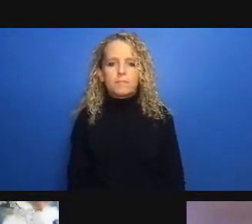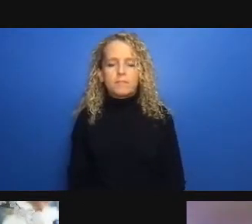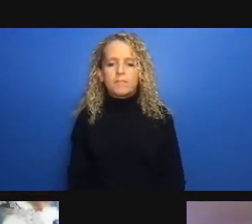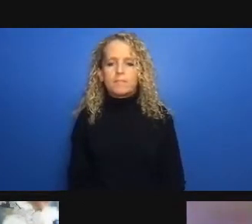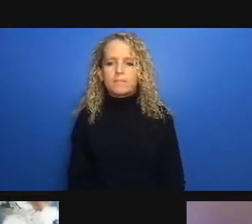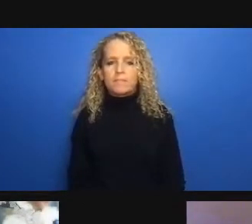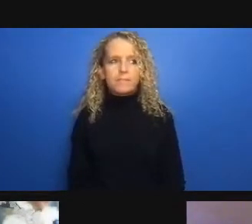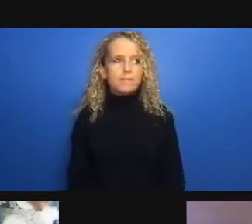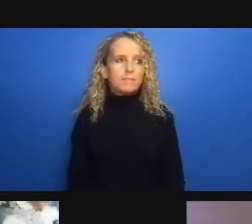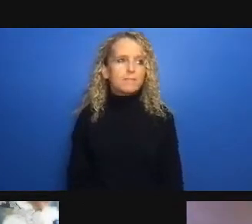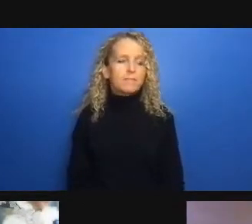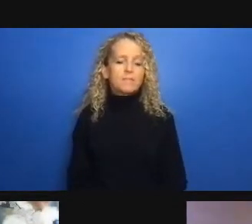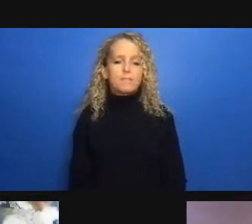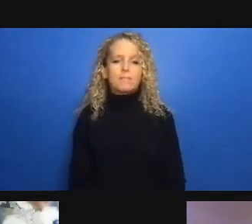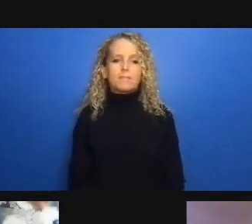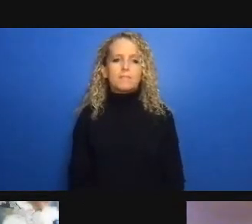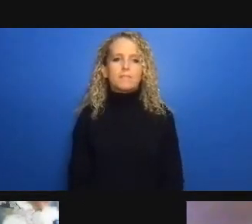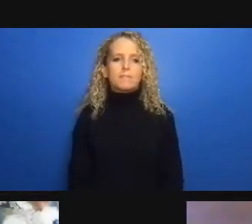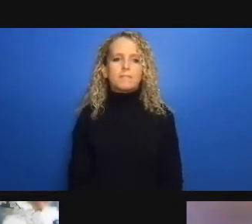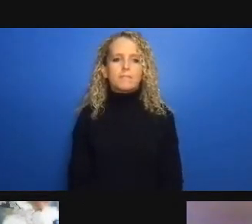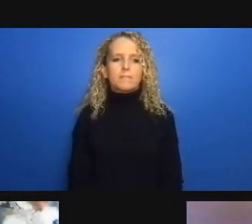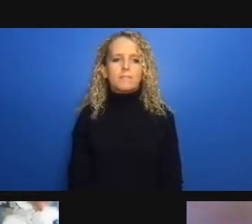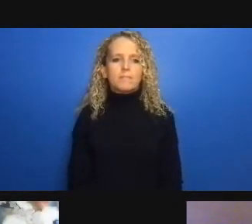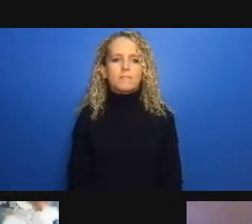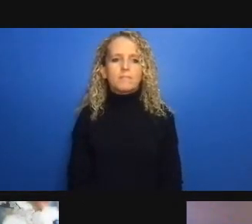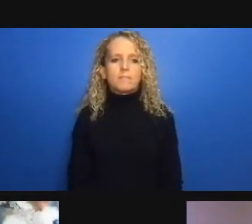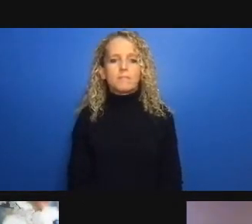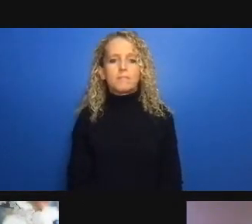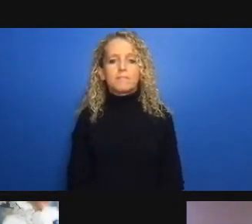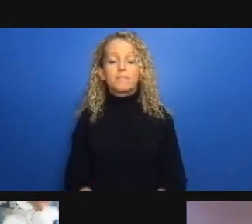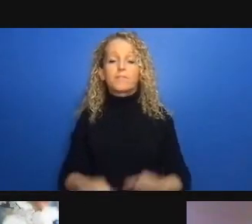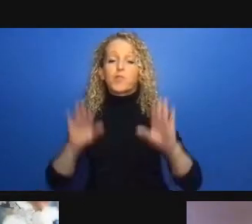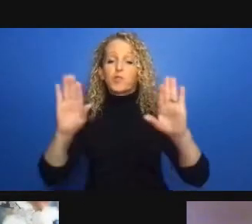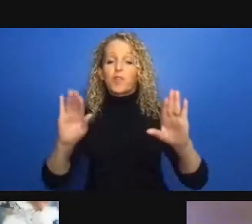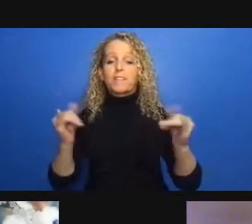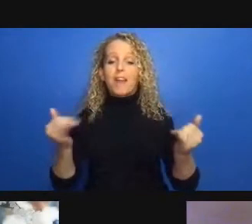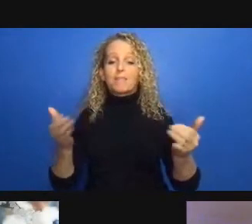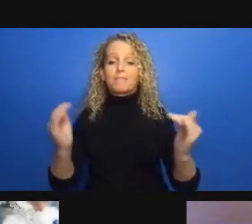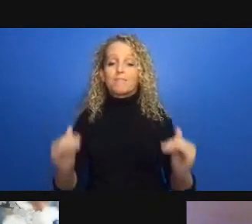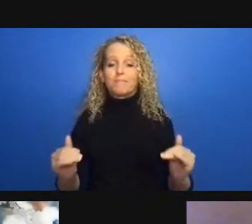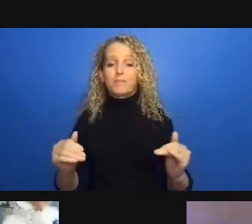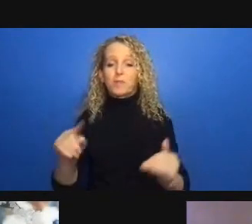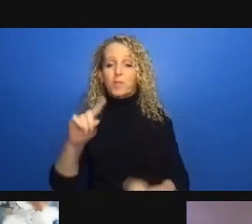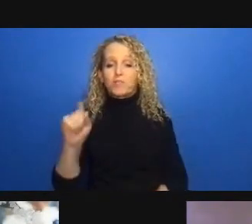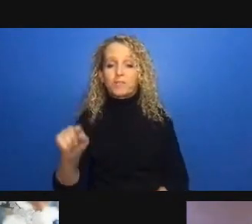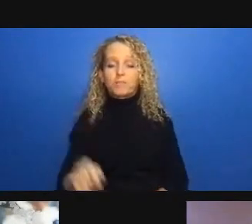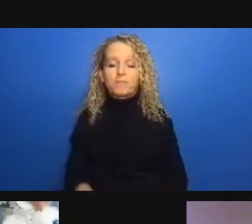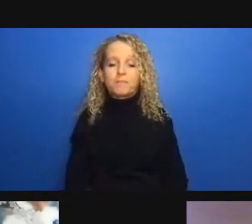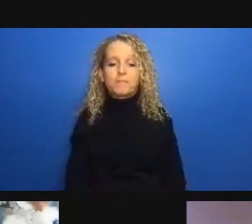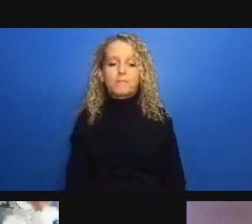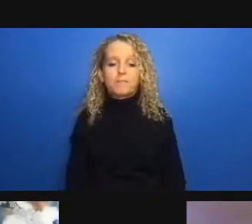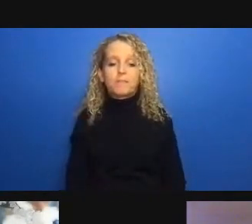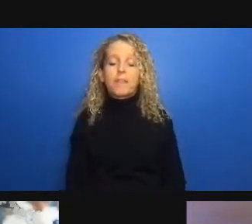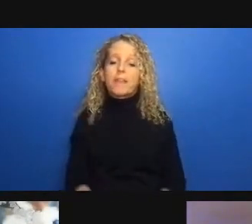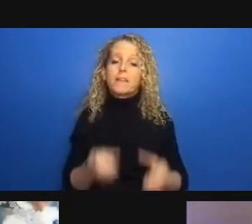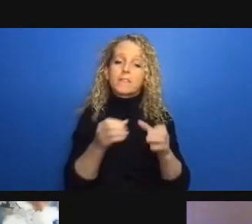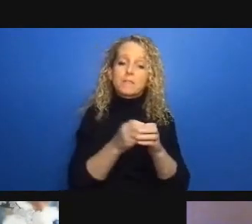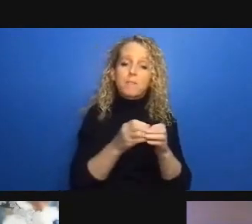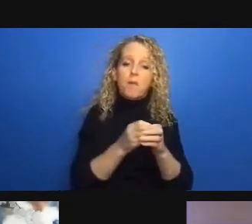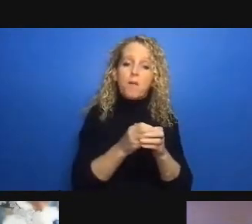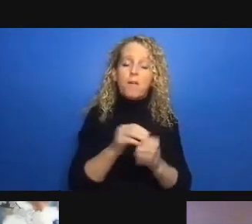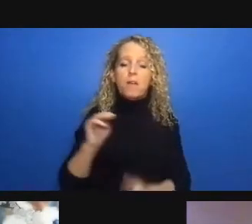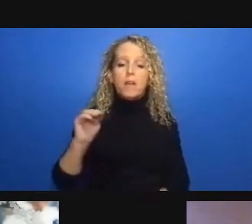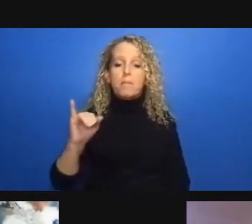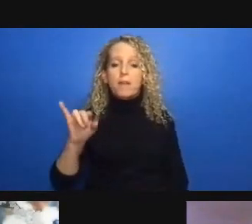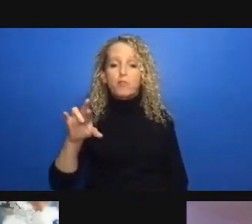Okay, thanks so much. We're going to move on to another question from the audience. How can small and micro processors be cost